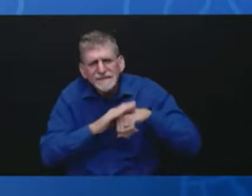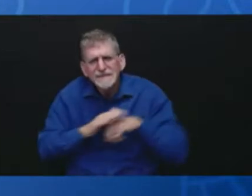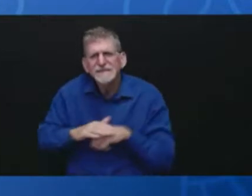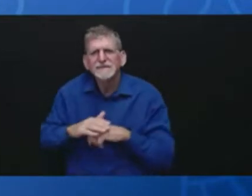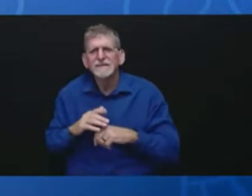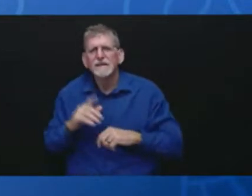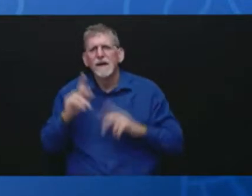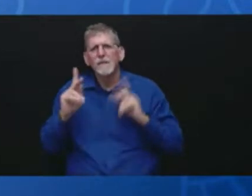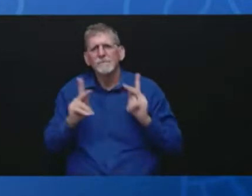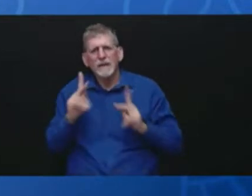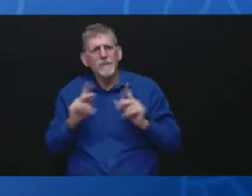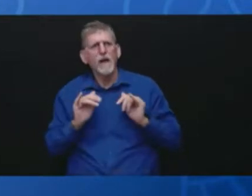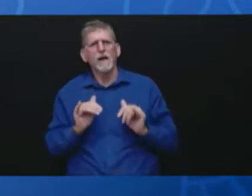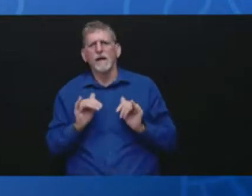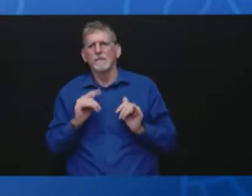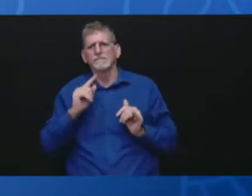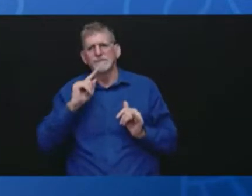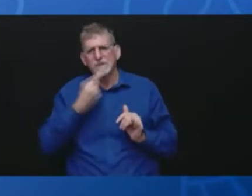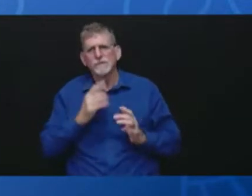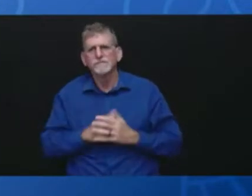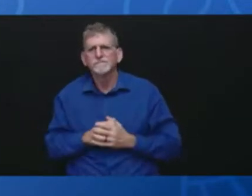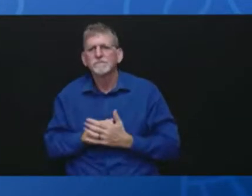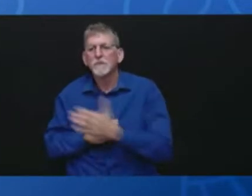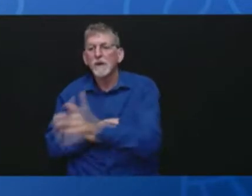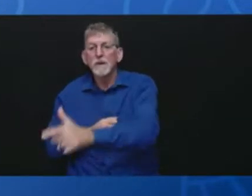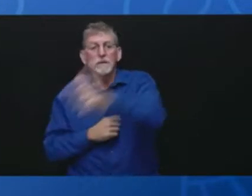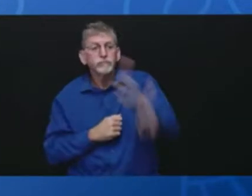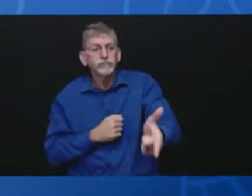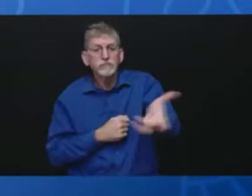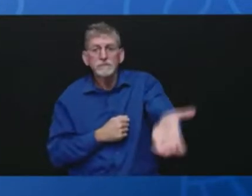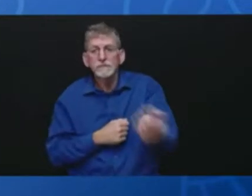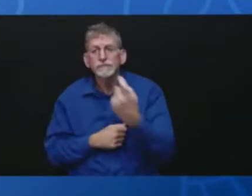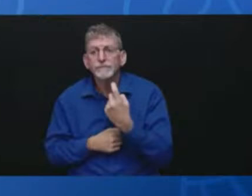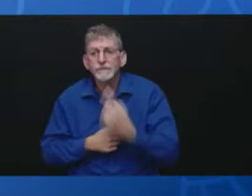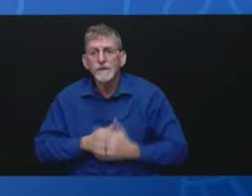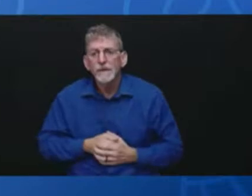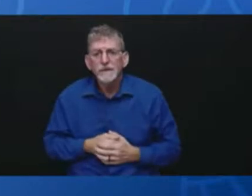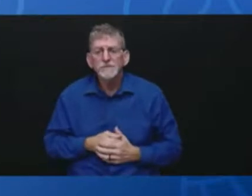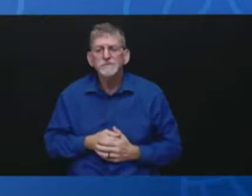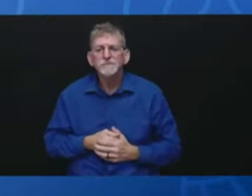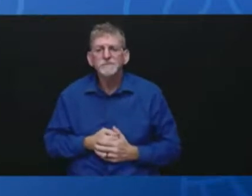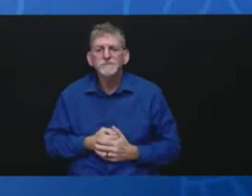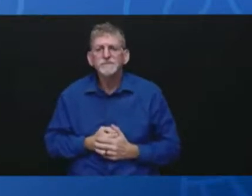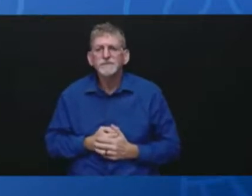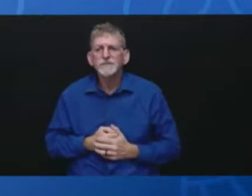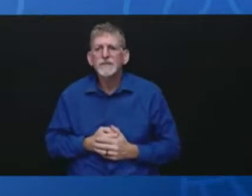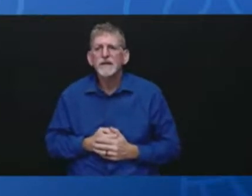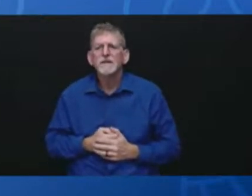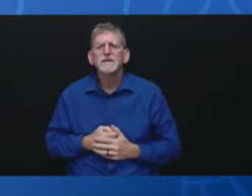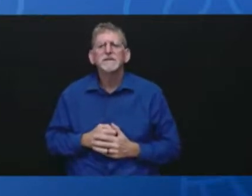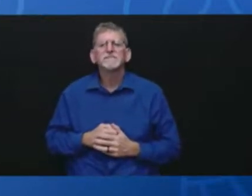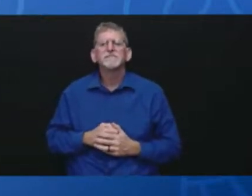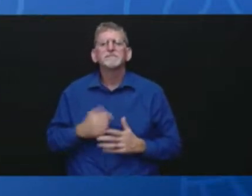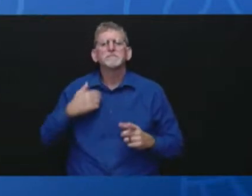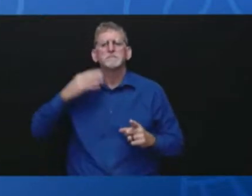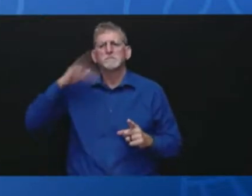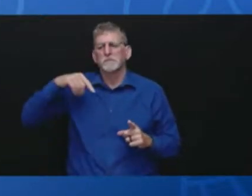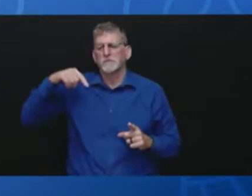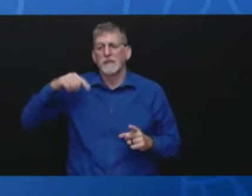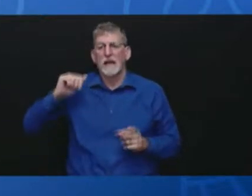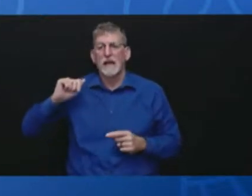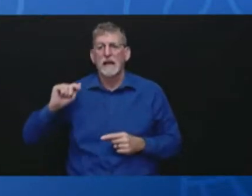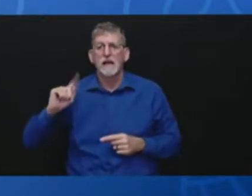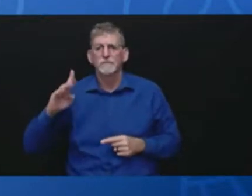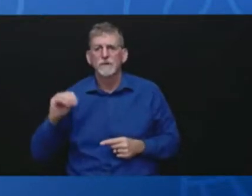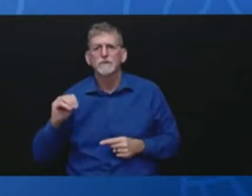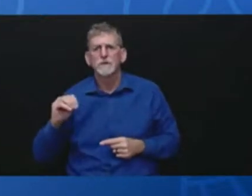Mitchell. Thank you very much, Tammy. I know the administration has always been concerned about operational security